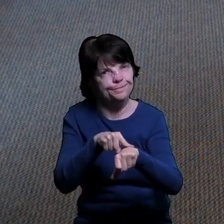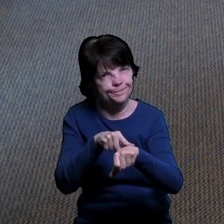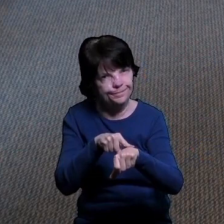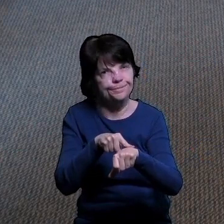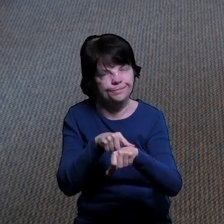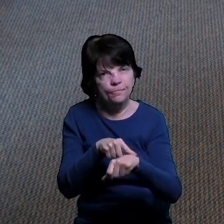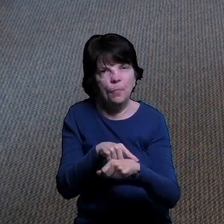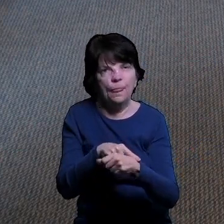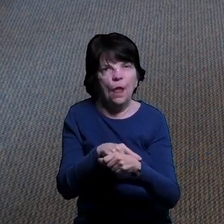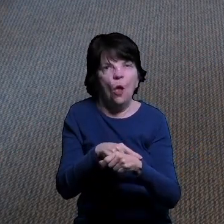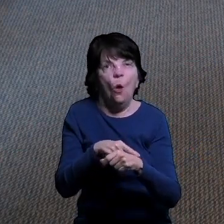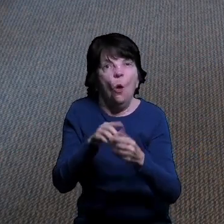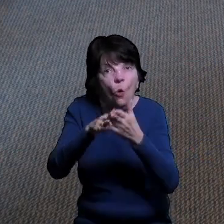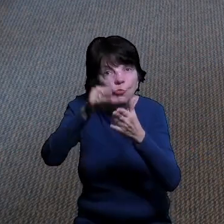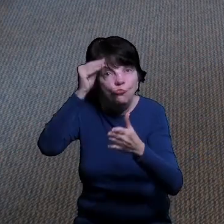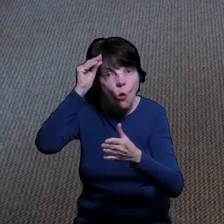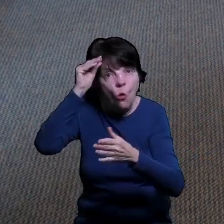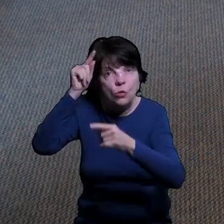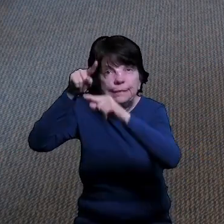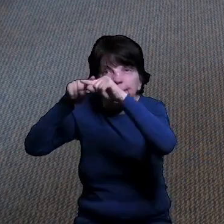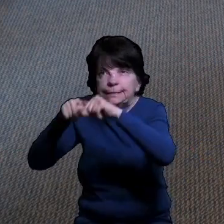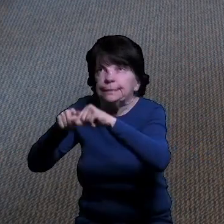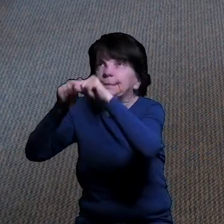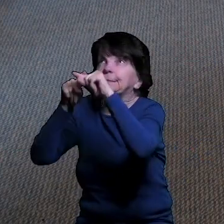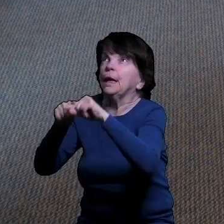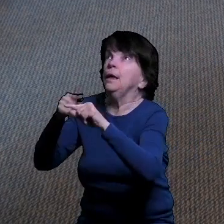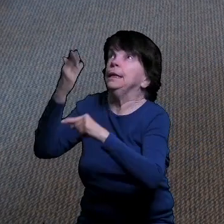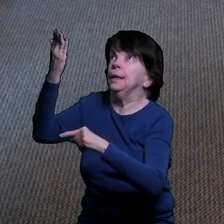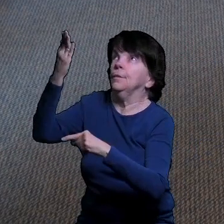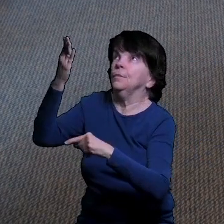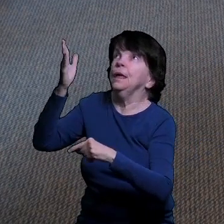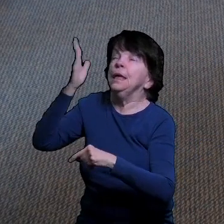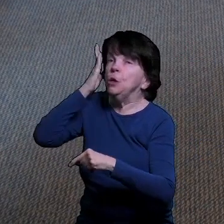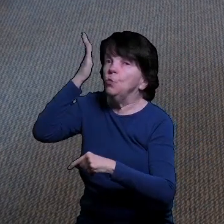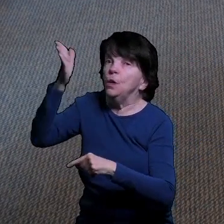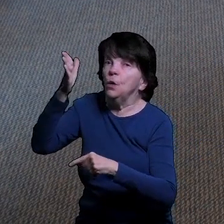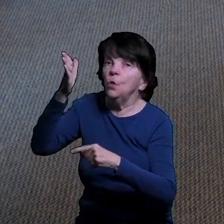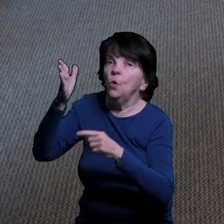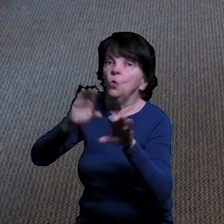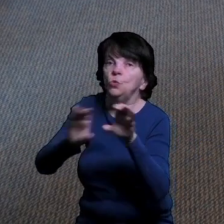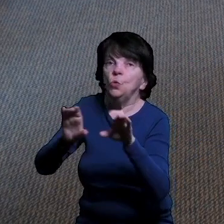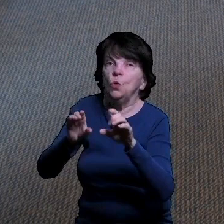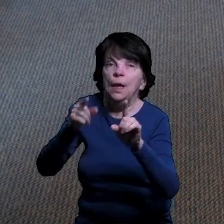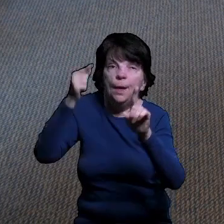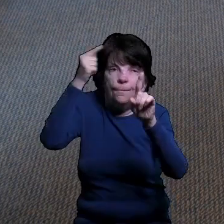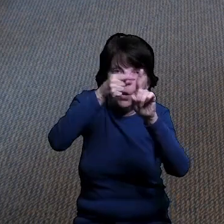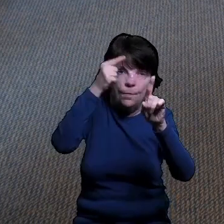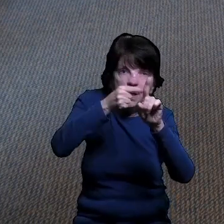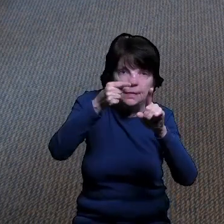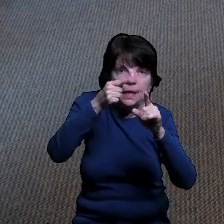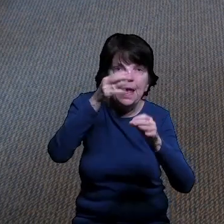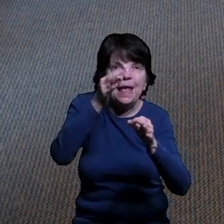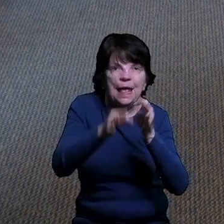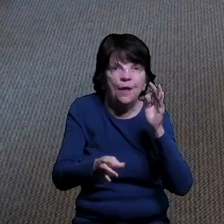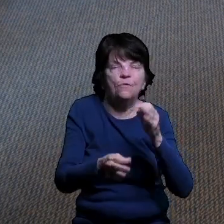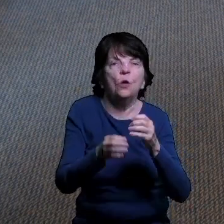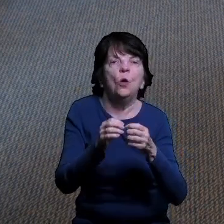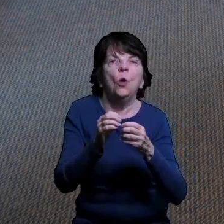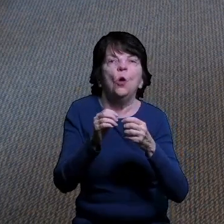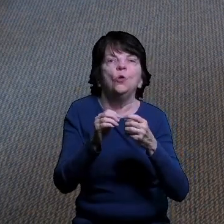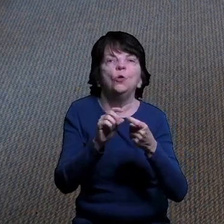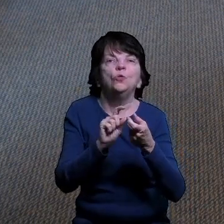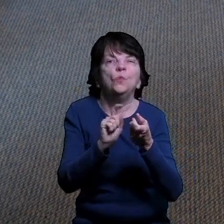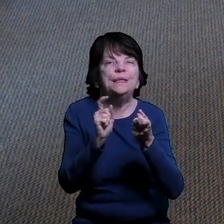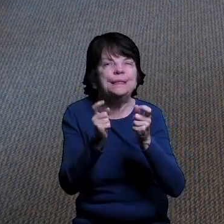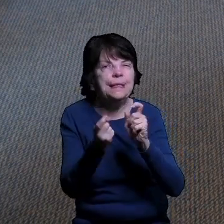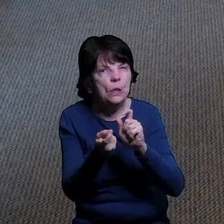to accomplish His purpose in your life. Relying upon the Lord. Be